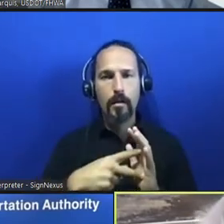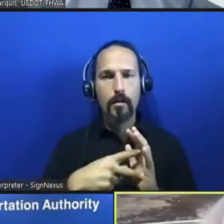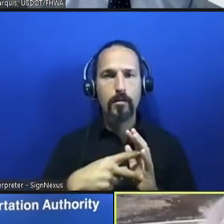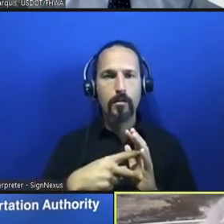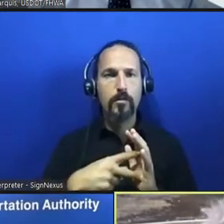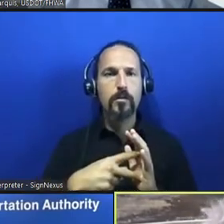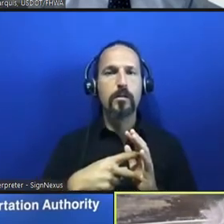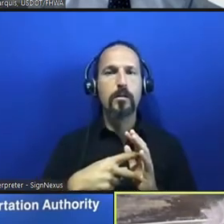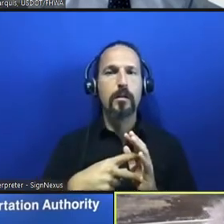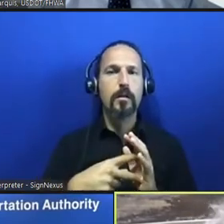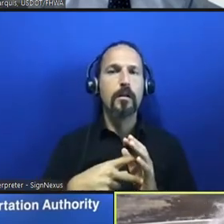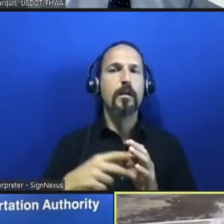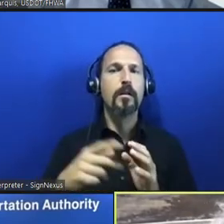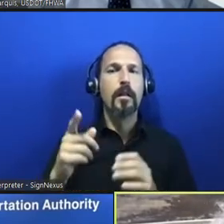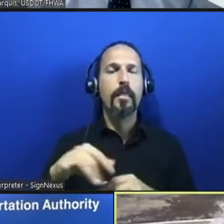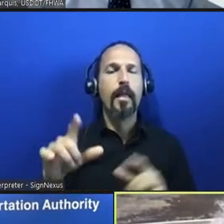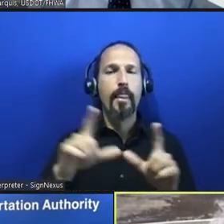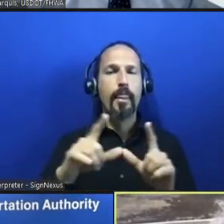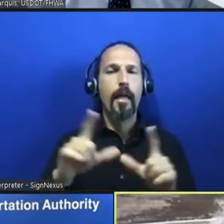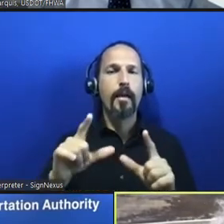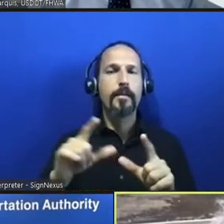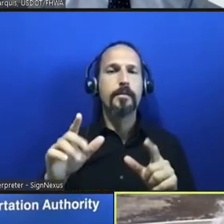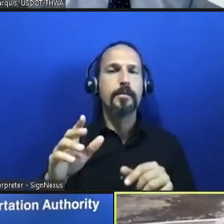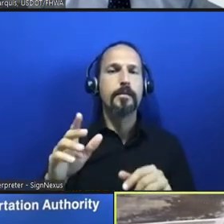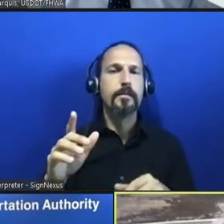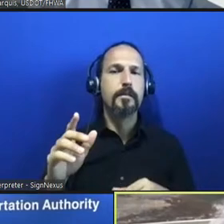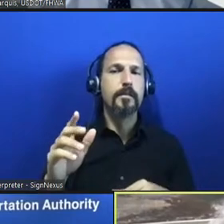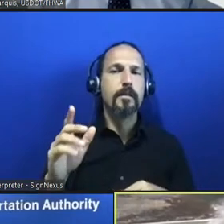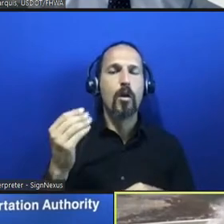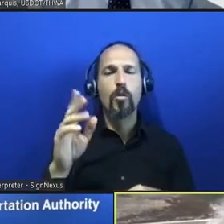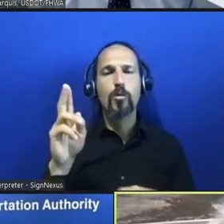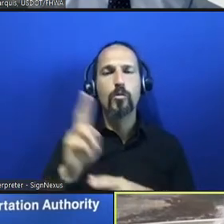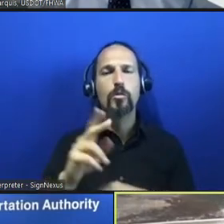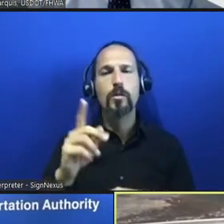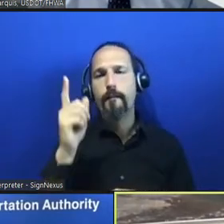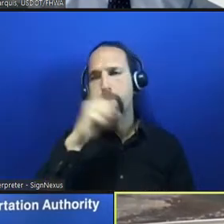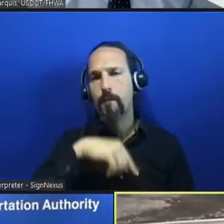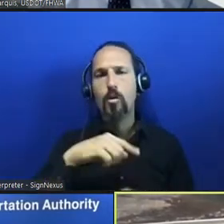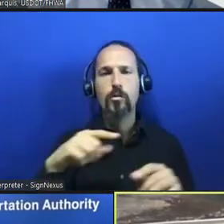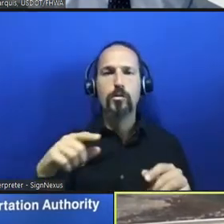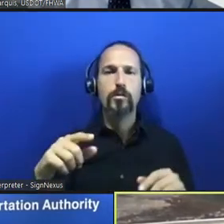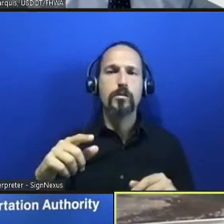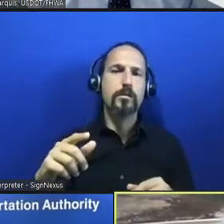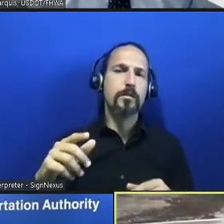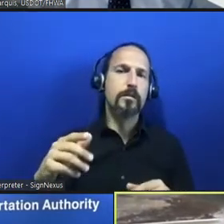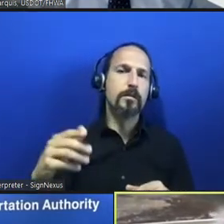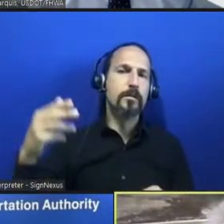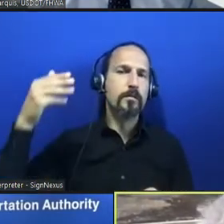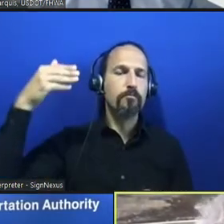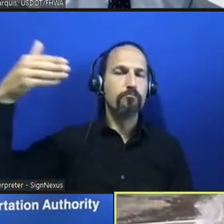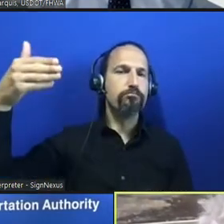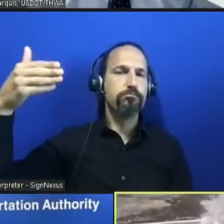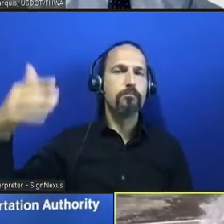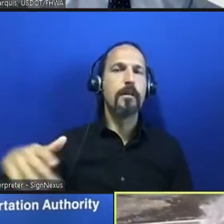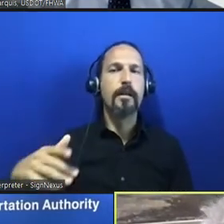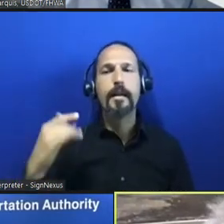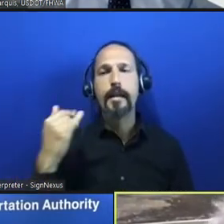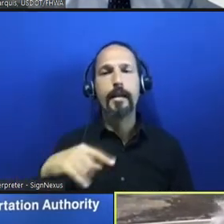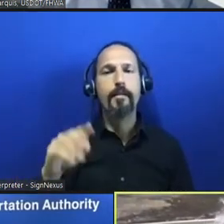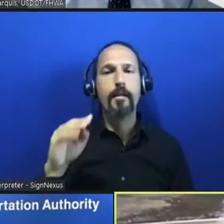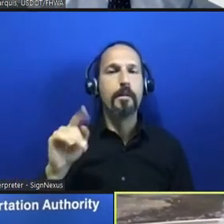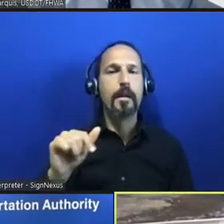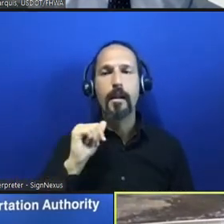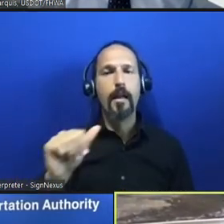obscure their car license plates or use false placards if MTA continues to not address